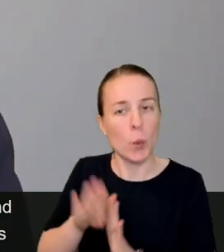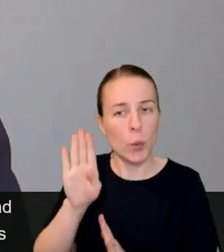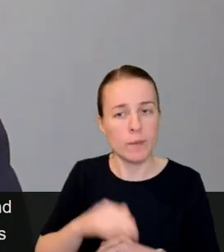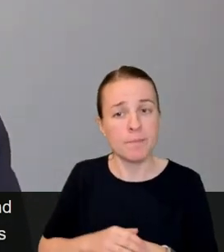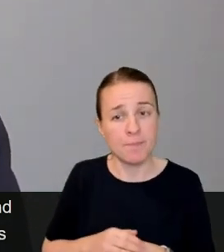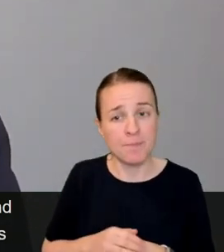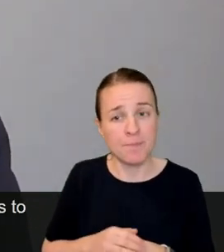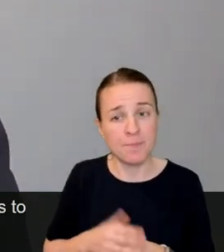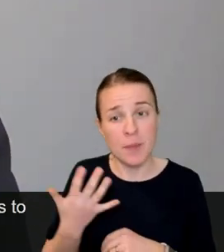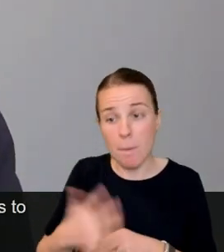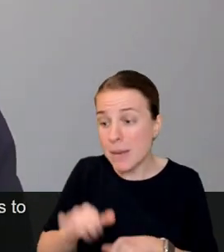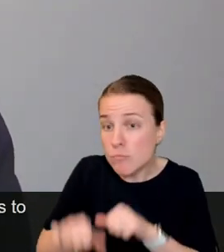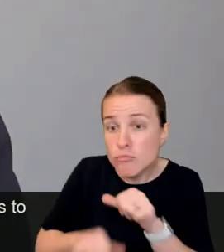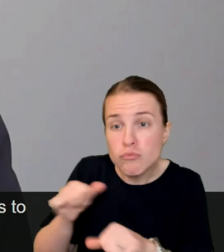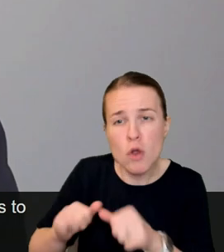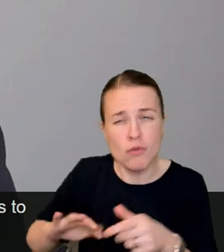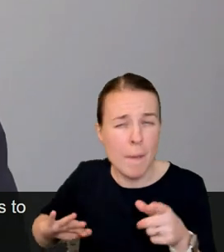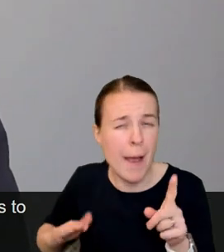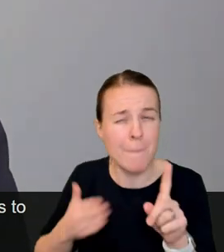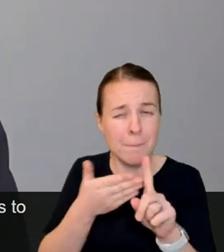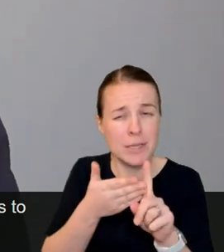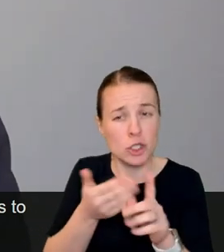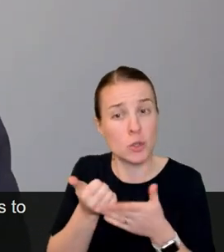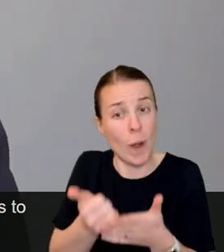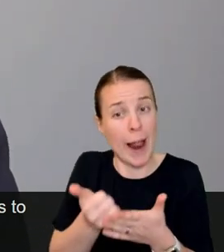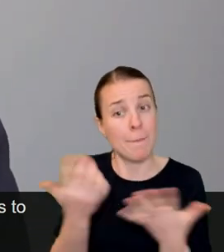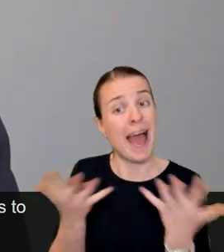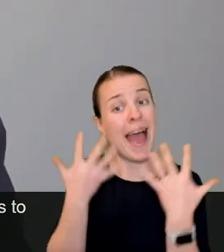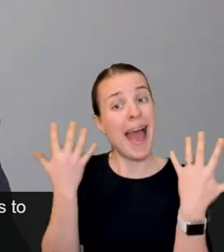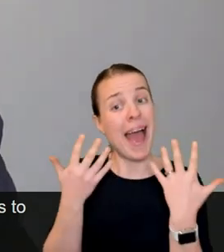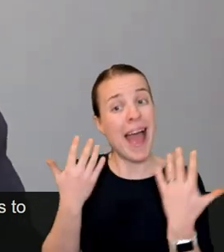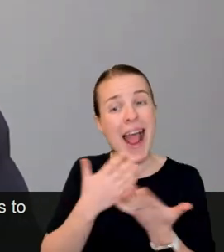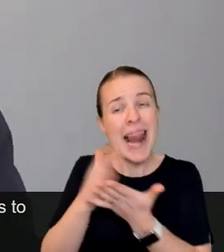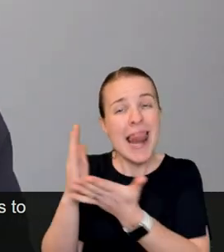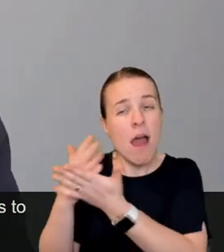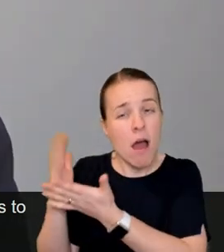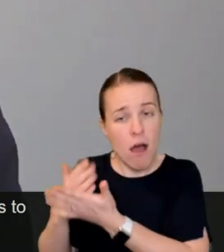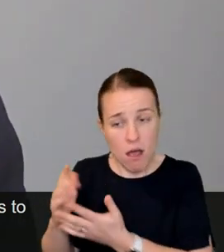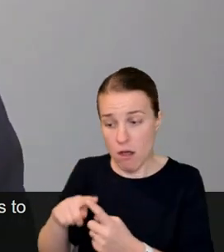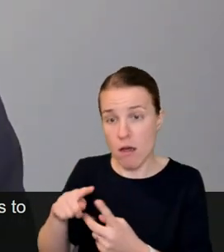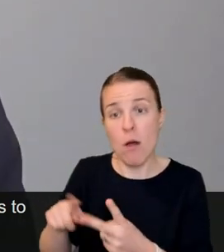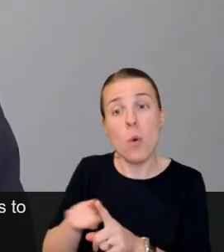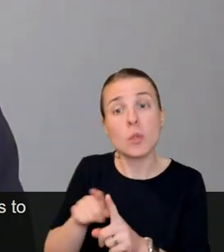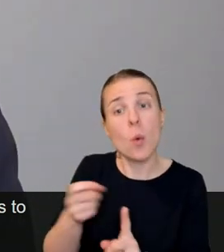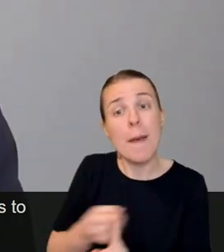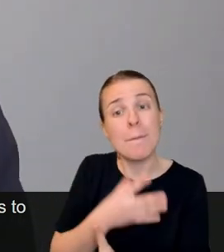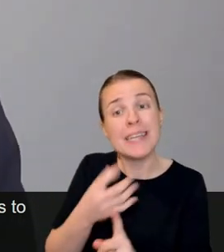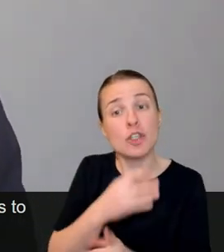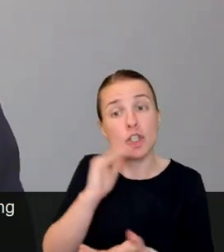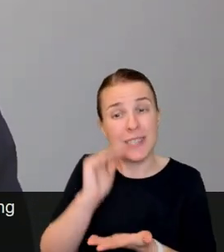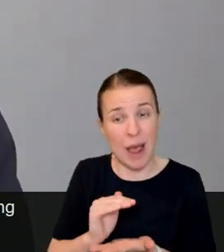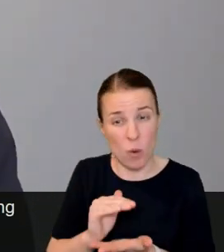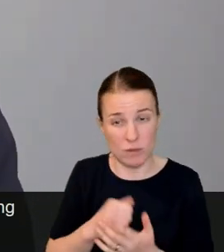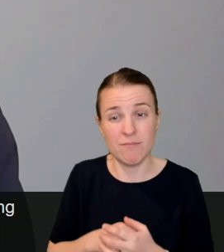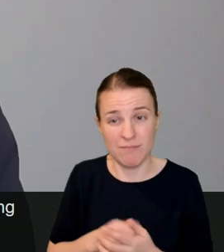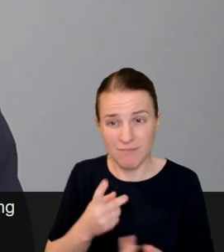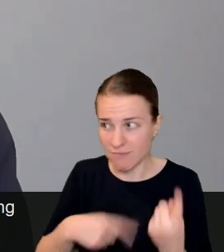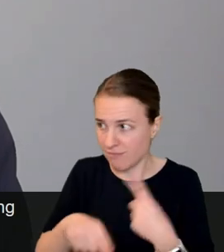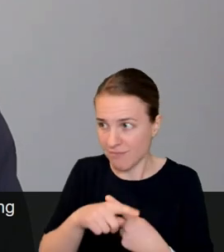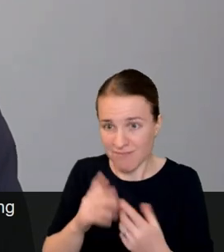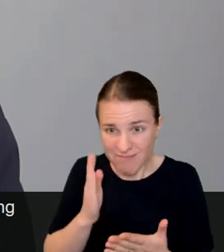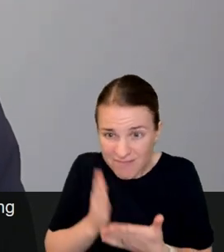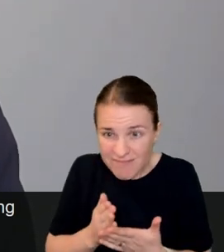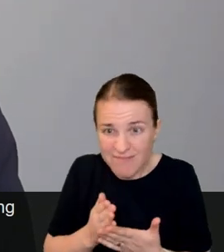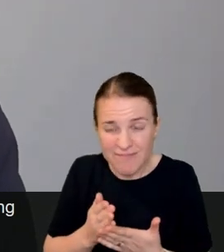to clean up our air and bring down emissions. We've delivered record numbers of genuinely